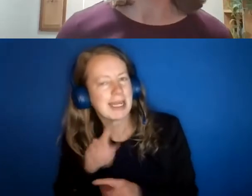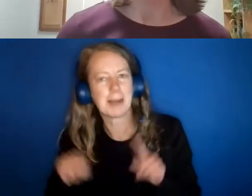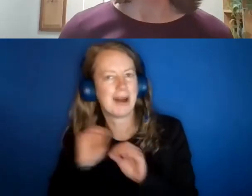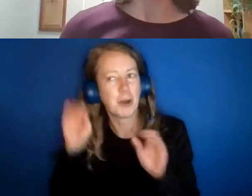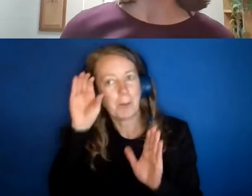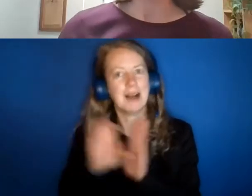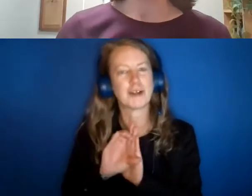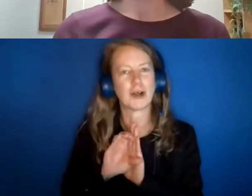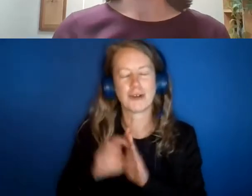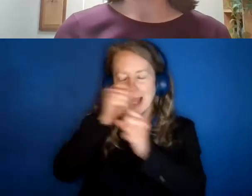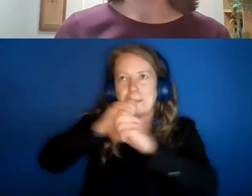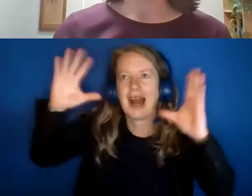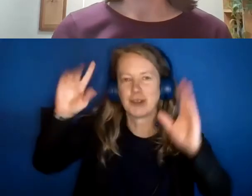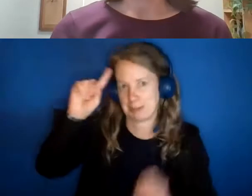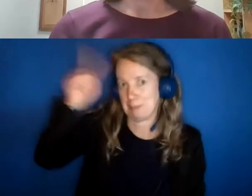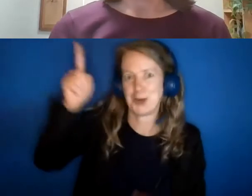a brilliant doctor.